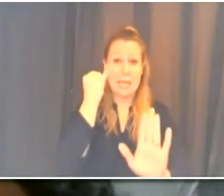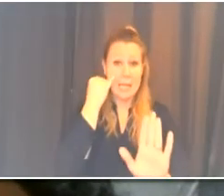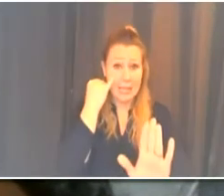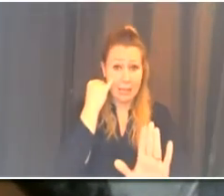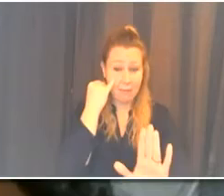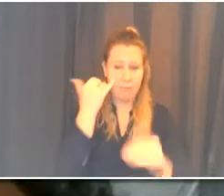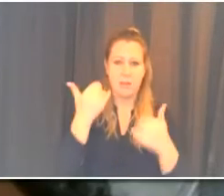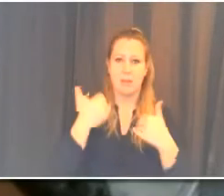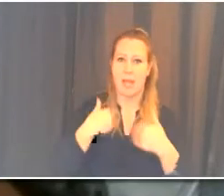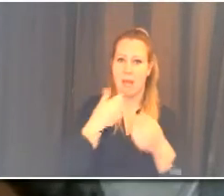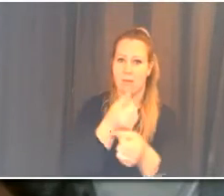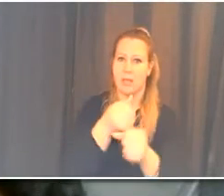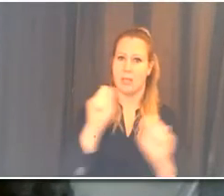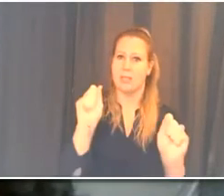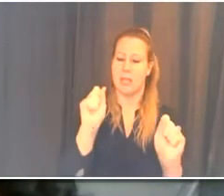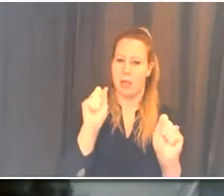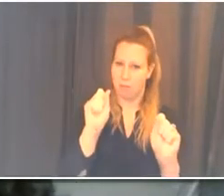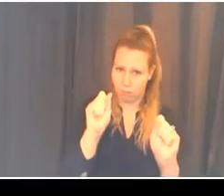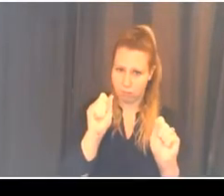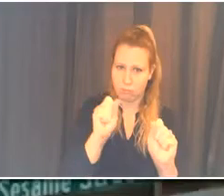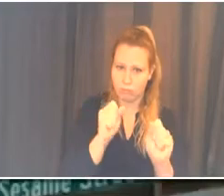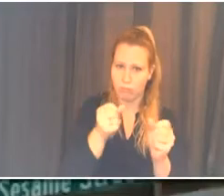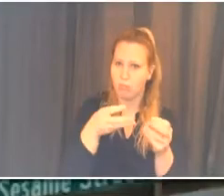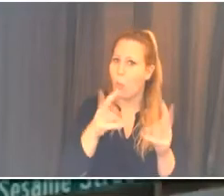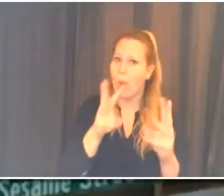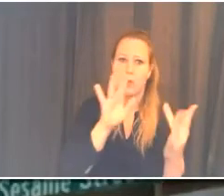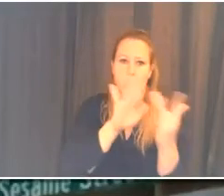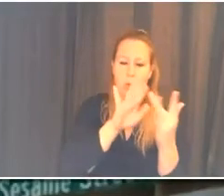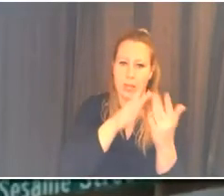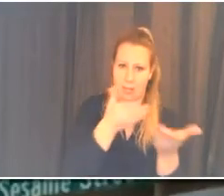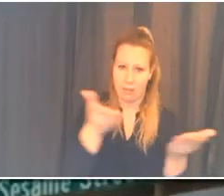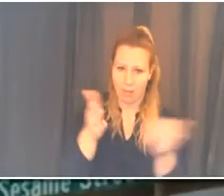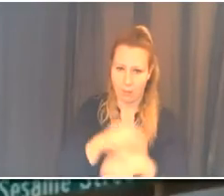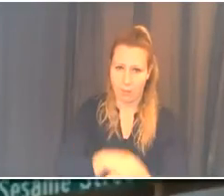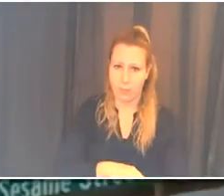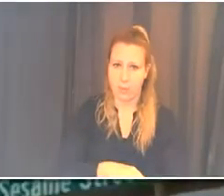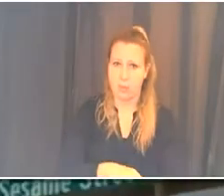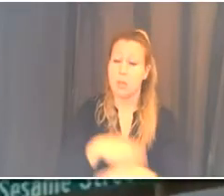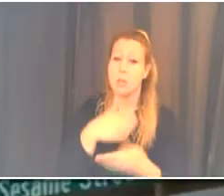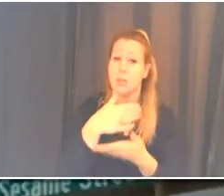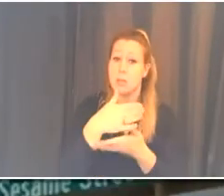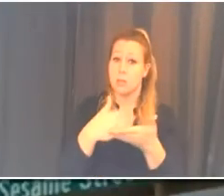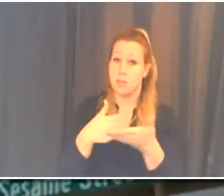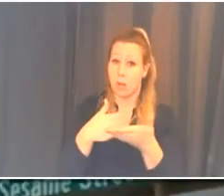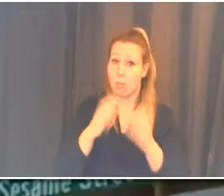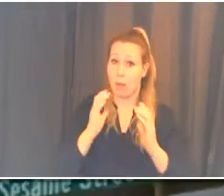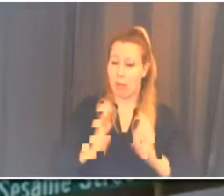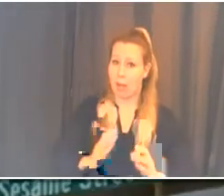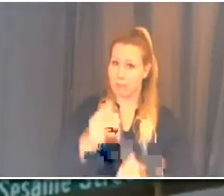I'll break here thank you and council member lansman do you want to follow up on